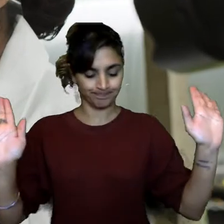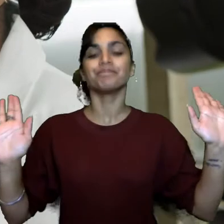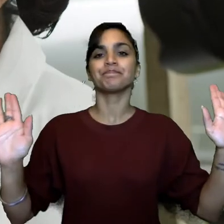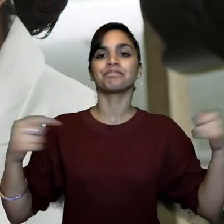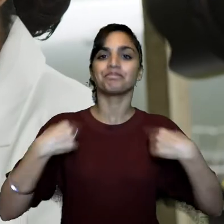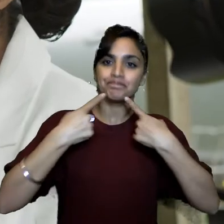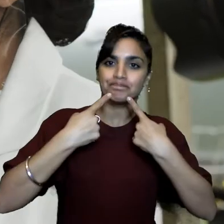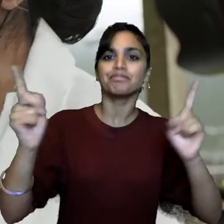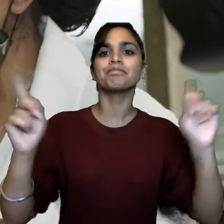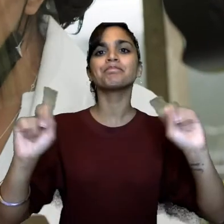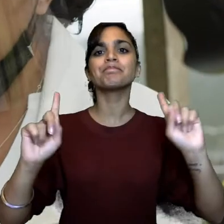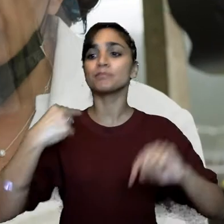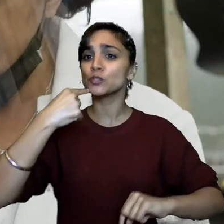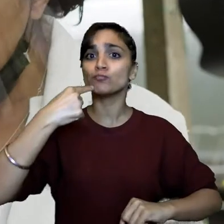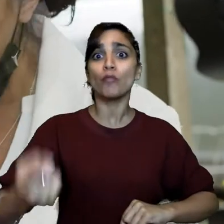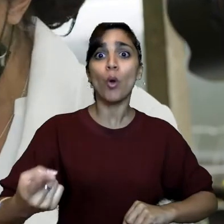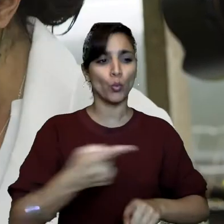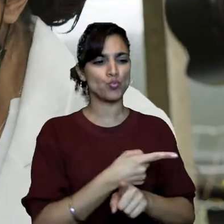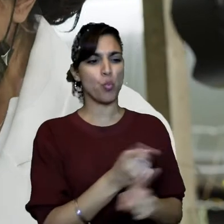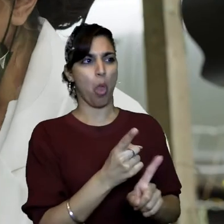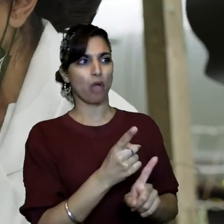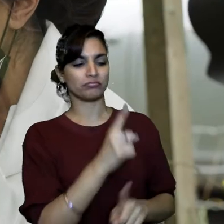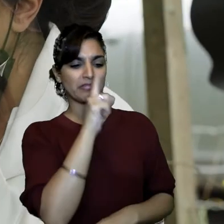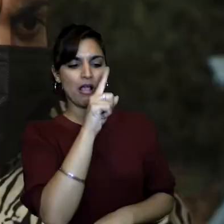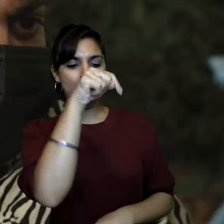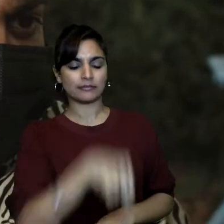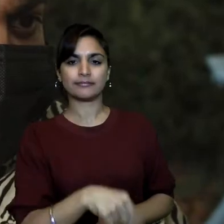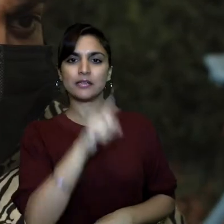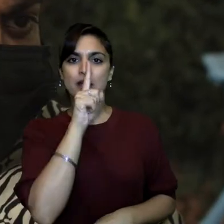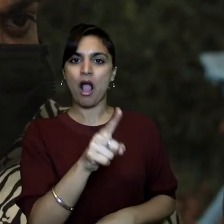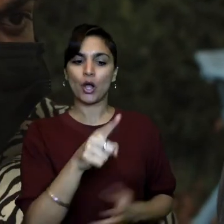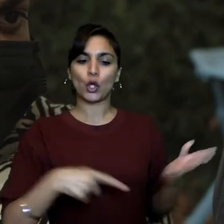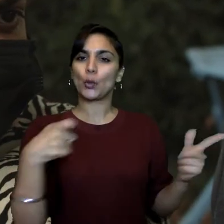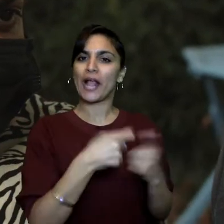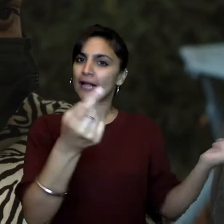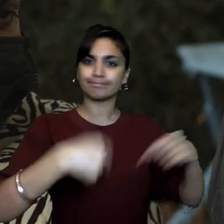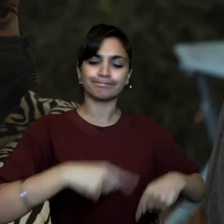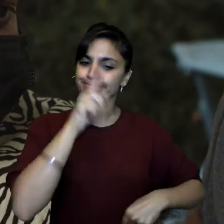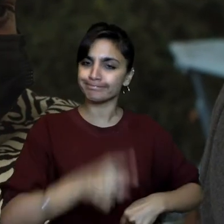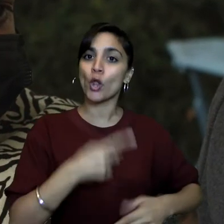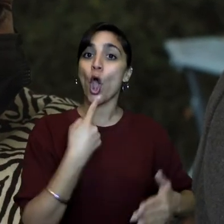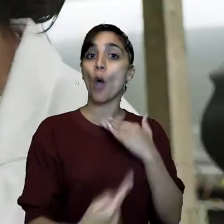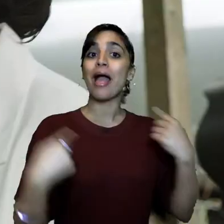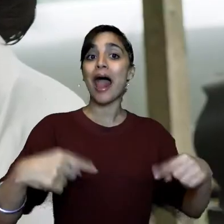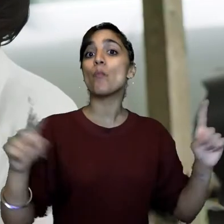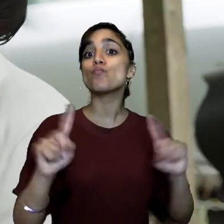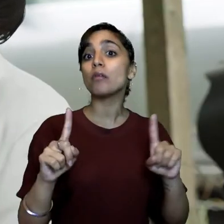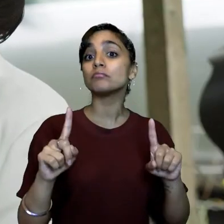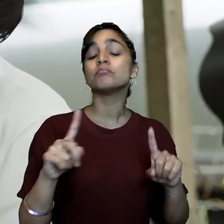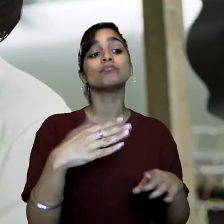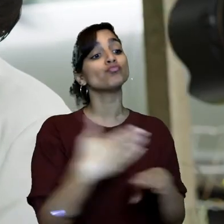that from tomorrow no more of you lot can come in unless you are here picking um